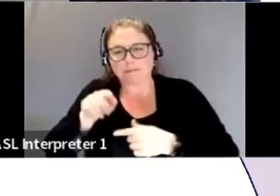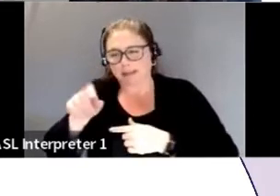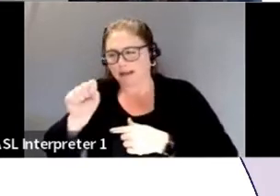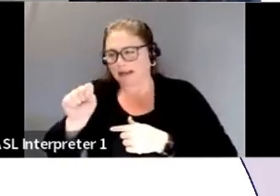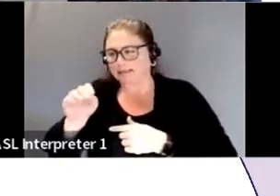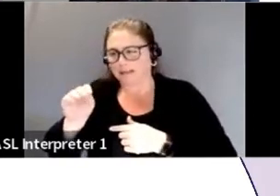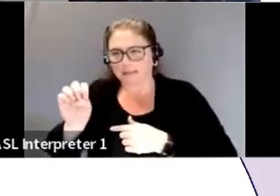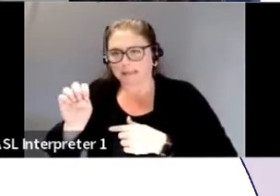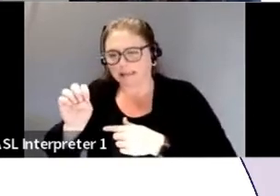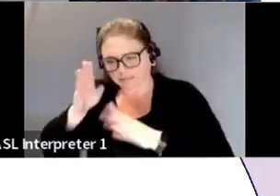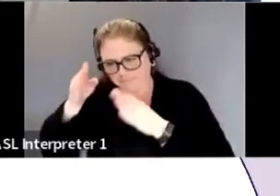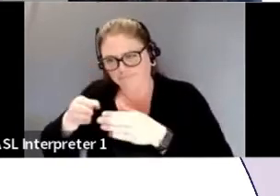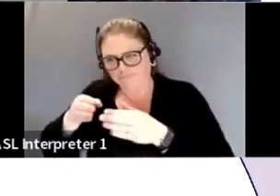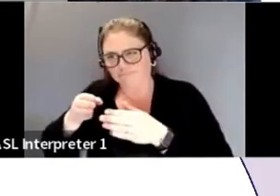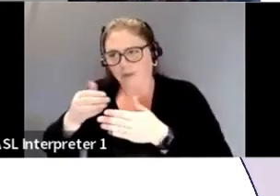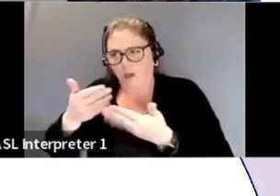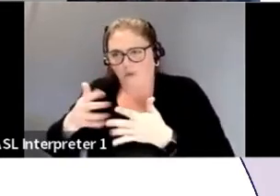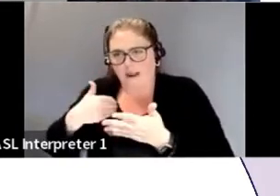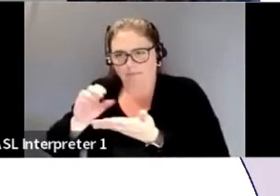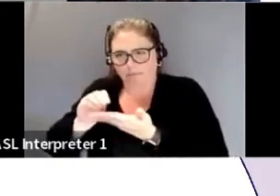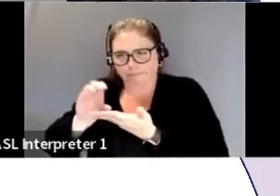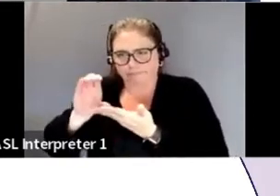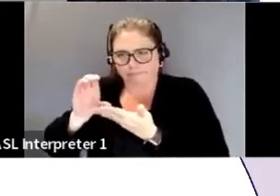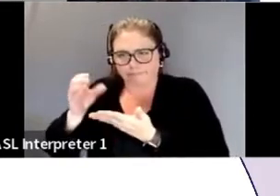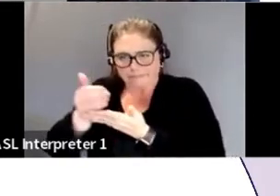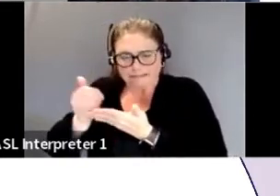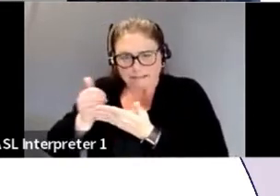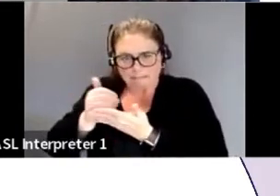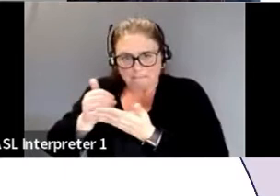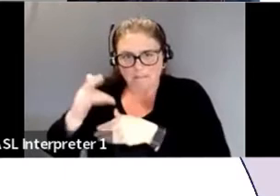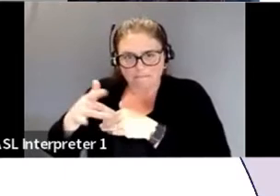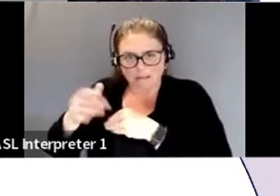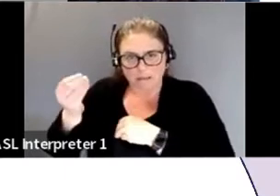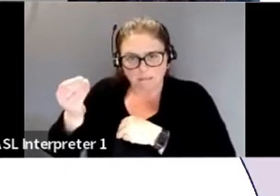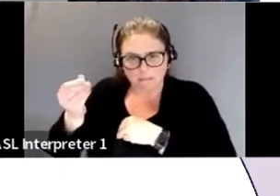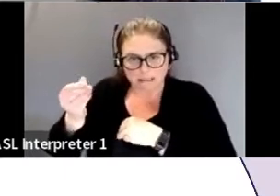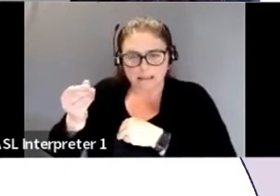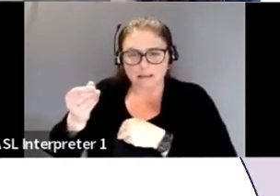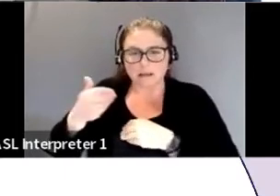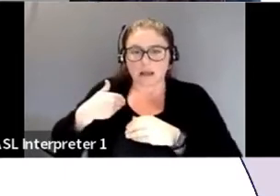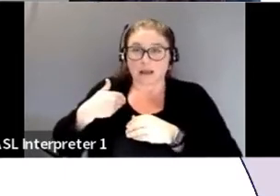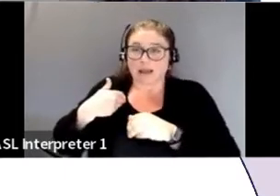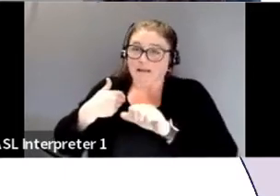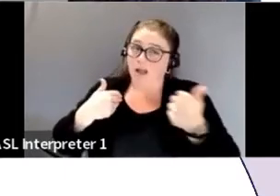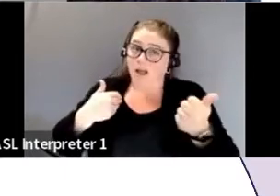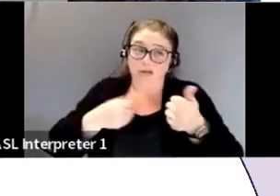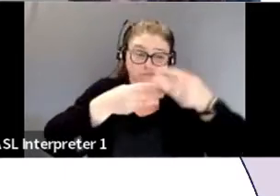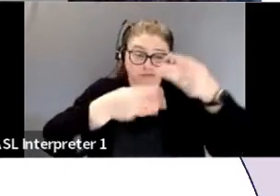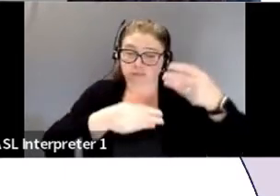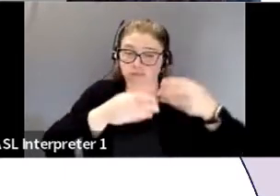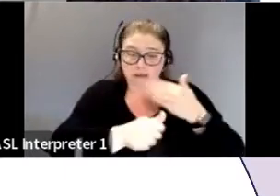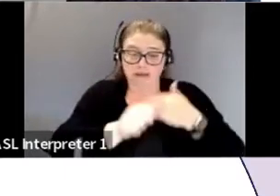have to have a little bit of income. So I would recommend looking at other CanExport grants as well. CanExport has a ton of different